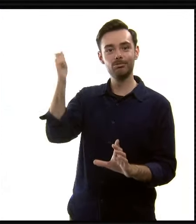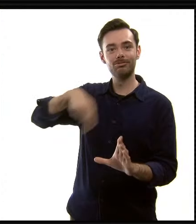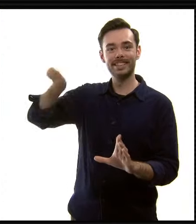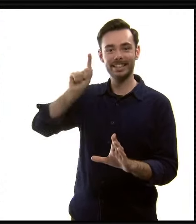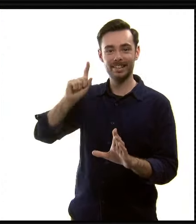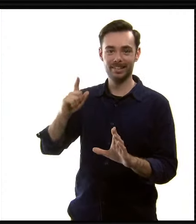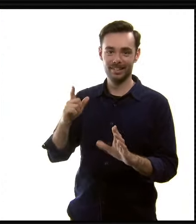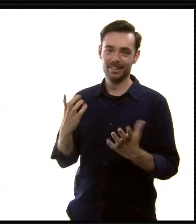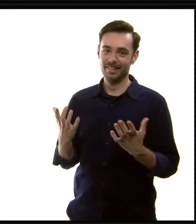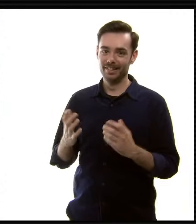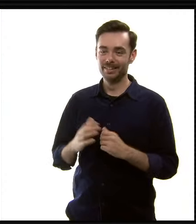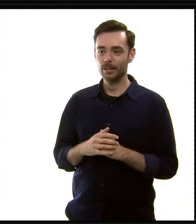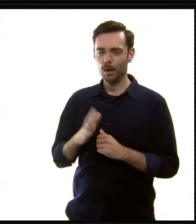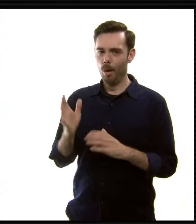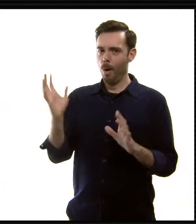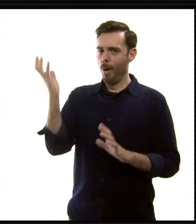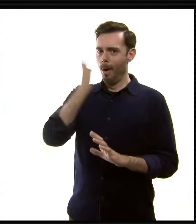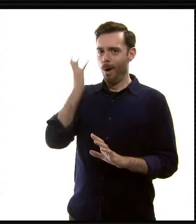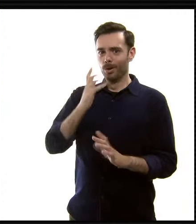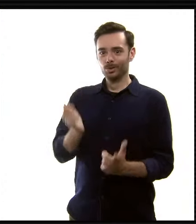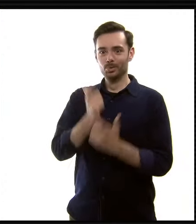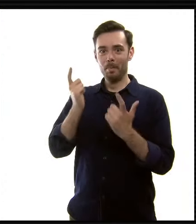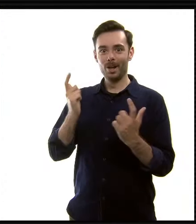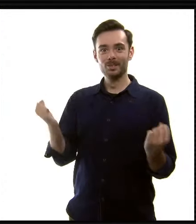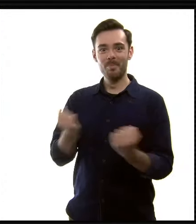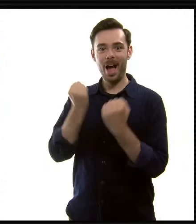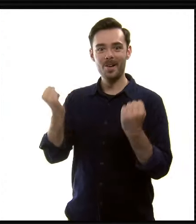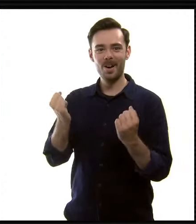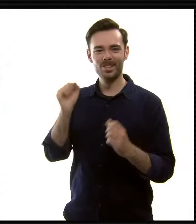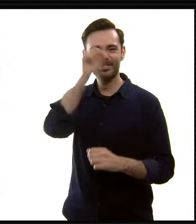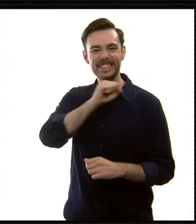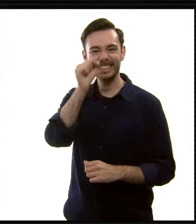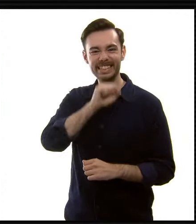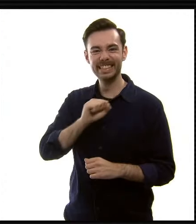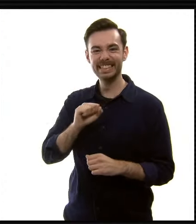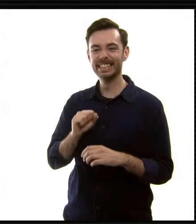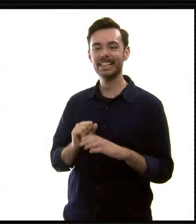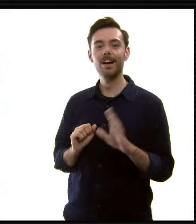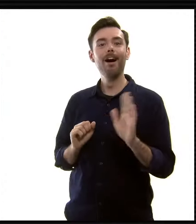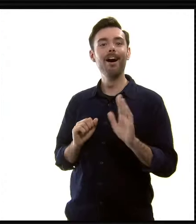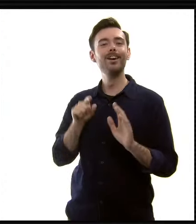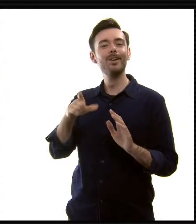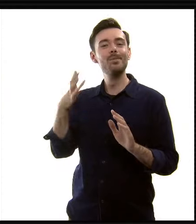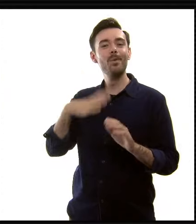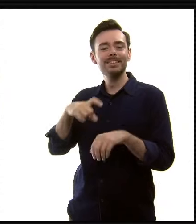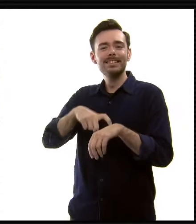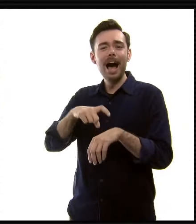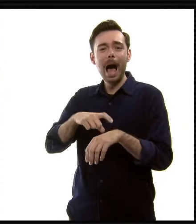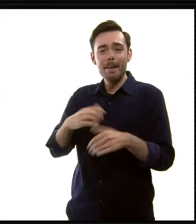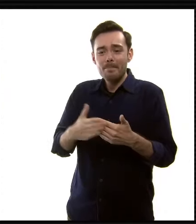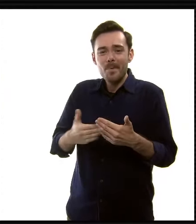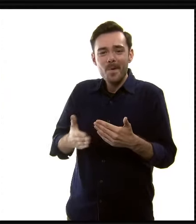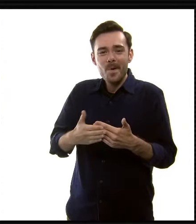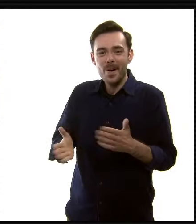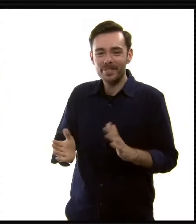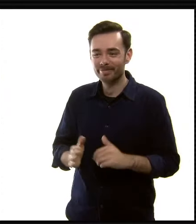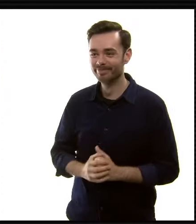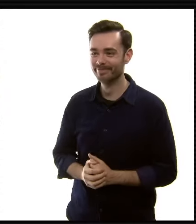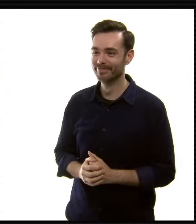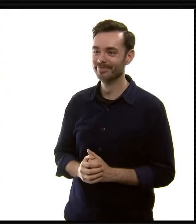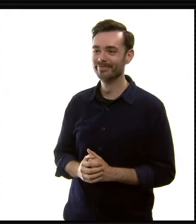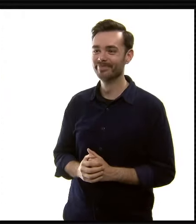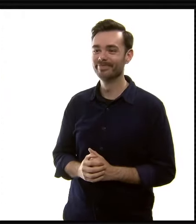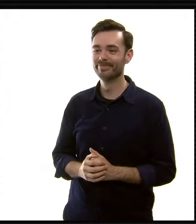too much power for you. Too greedy. Okay. He just wants to save time. Exactly. Just want a bit more time, don't we all? Just freeze. Thanks to all